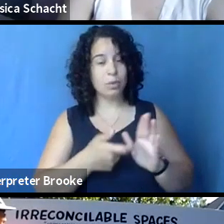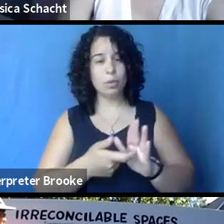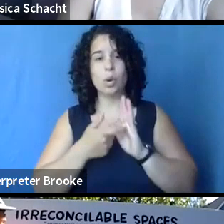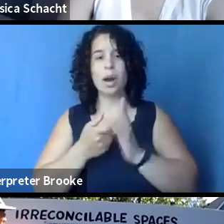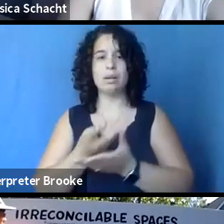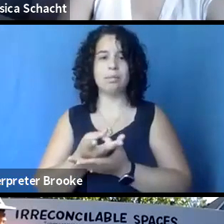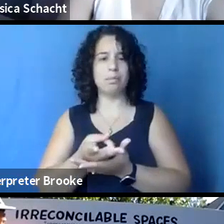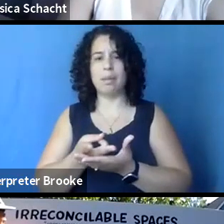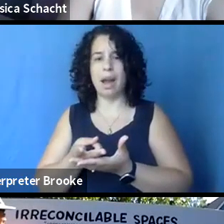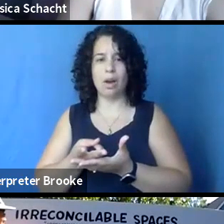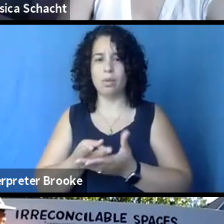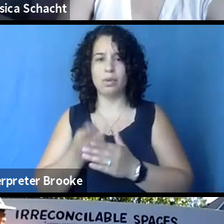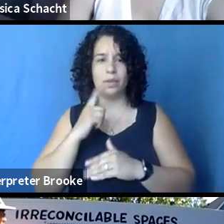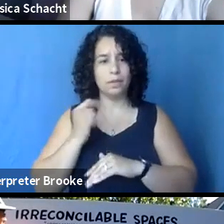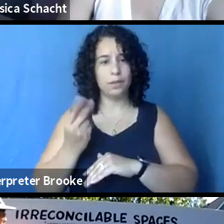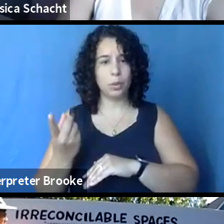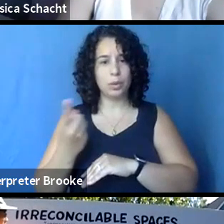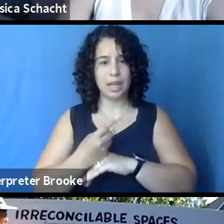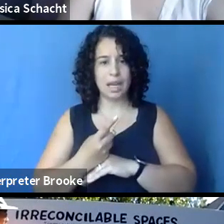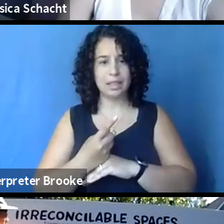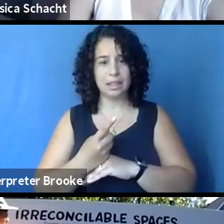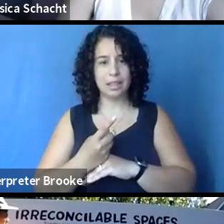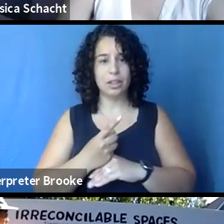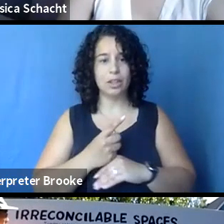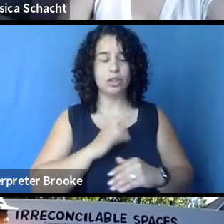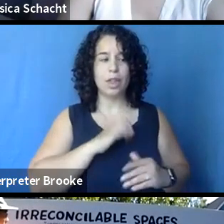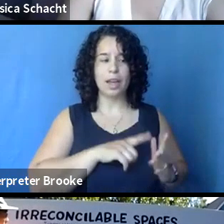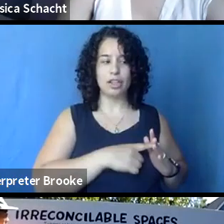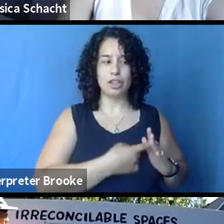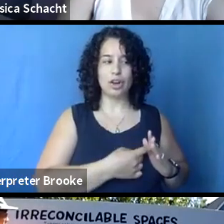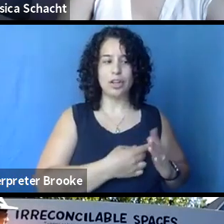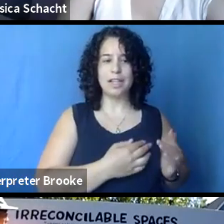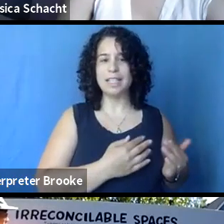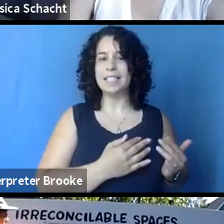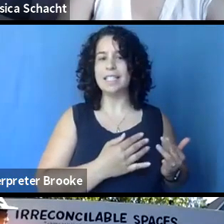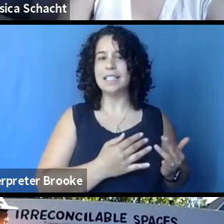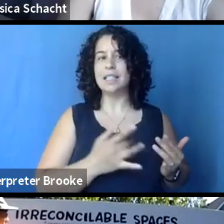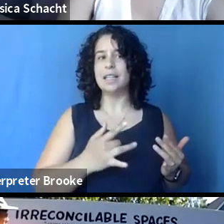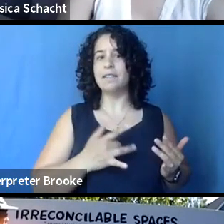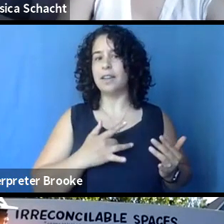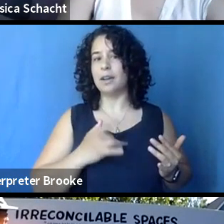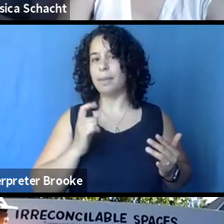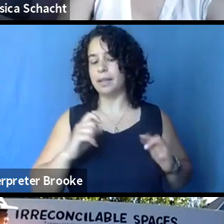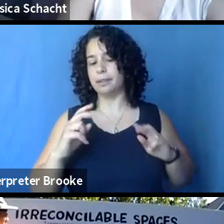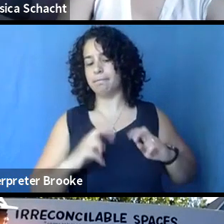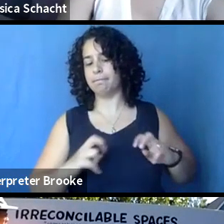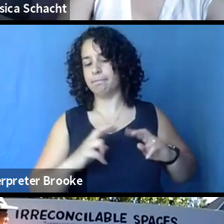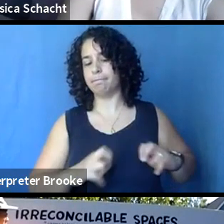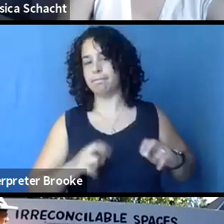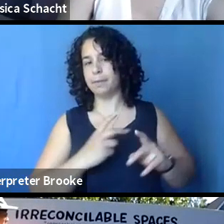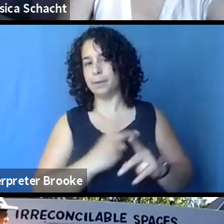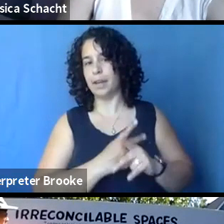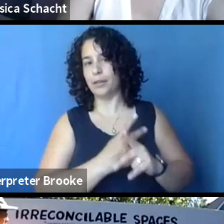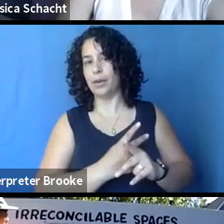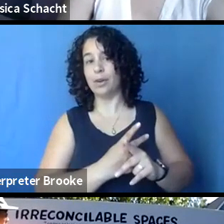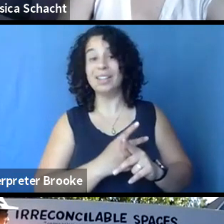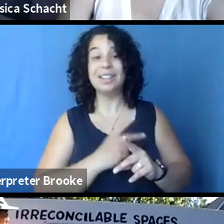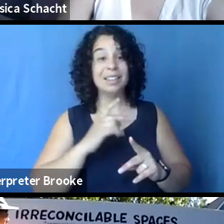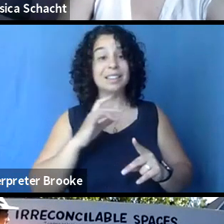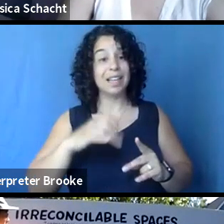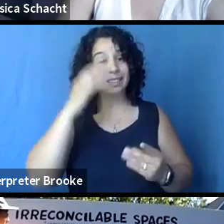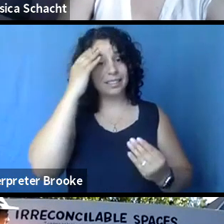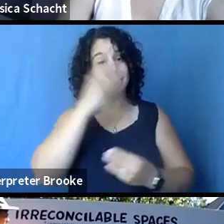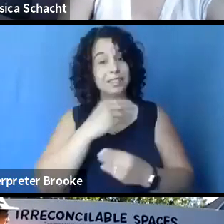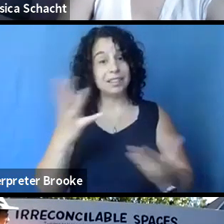I'm feeling right now. And I feel comfortable sharing this with you all because I feel like in